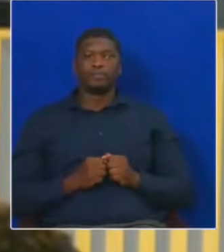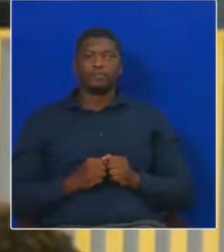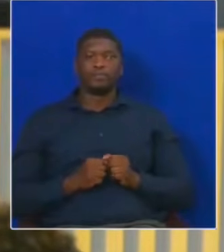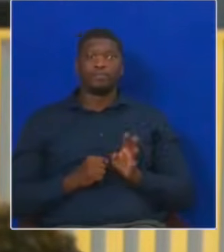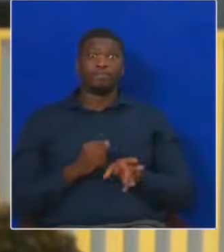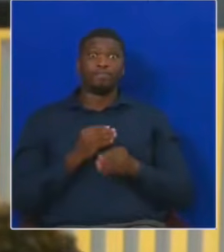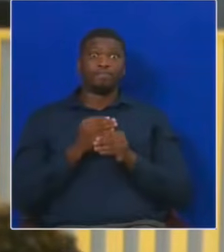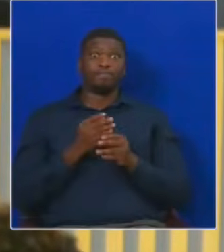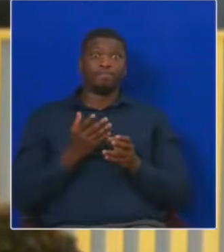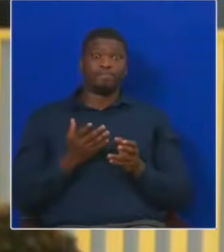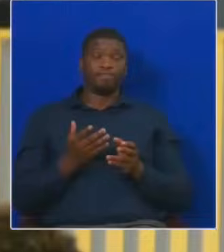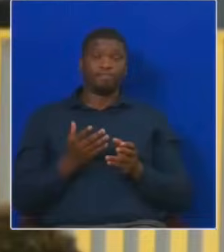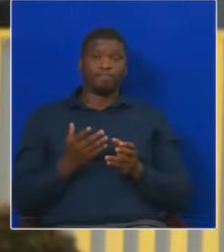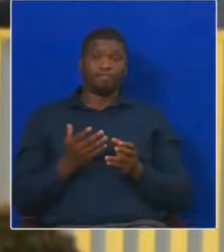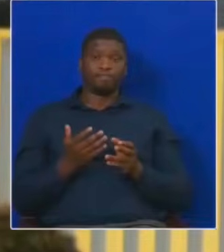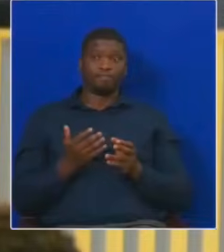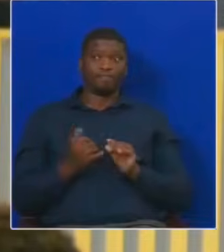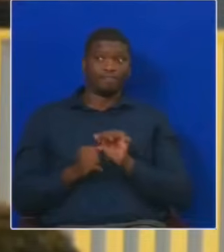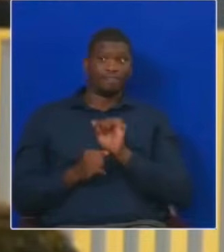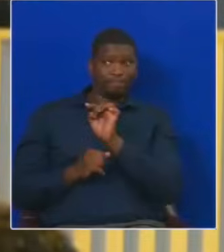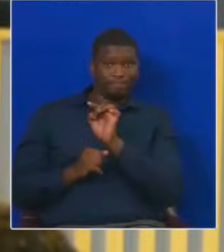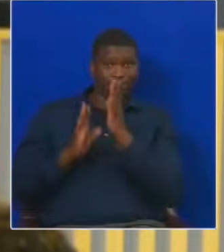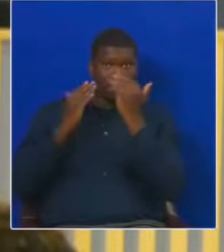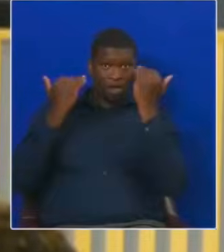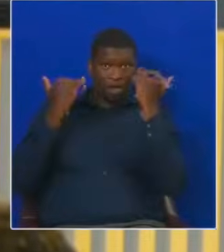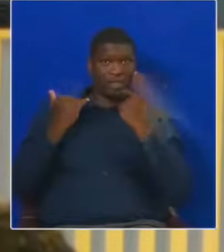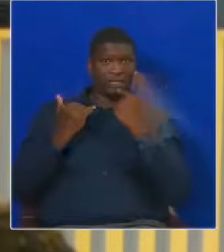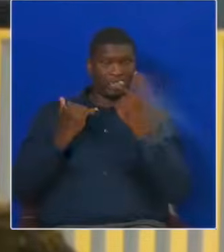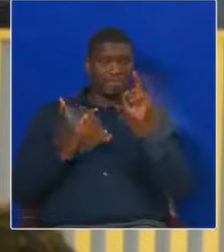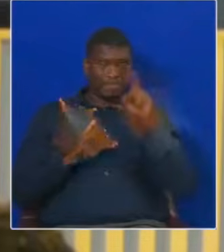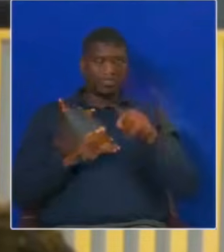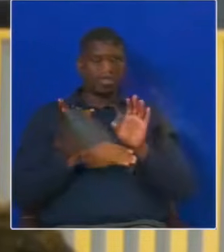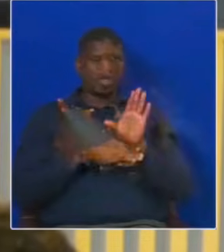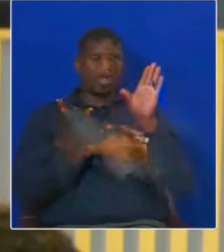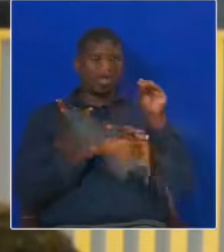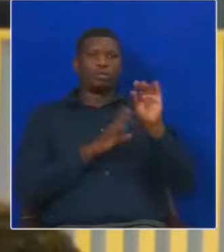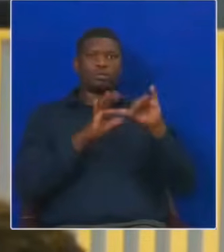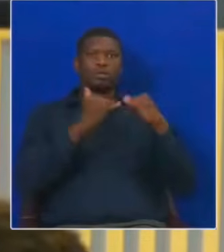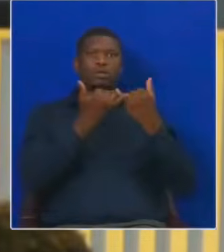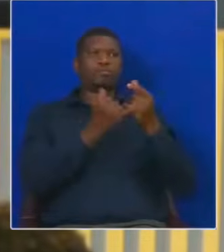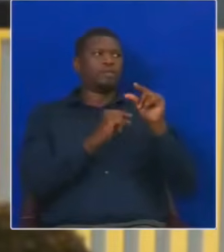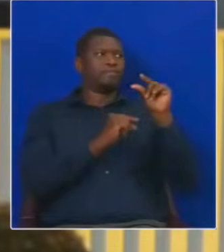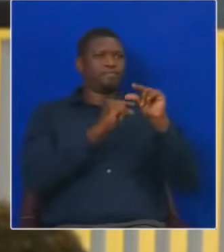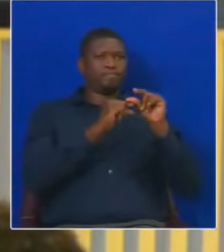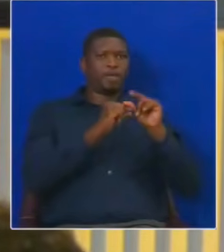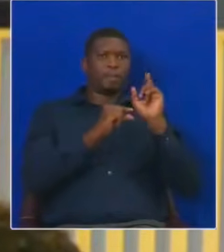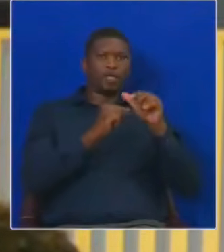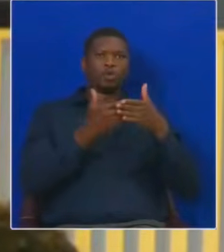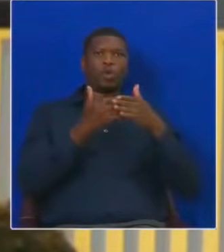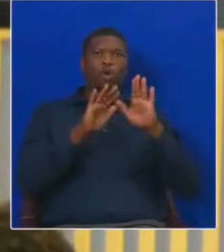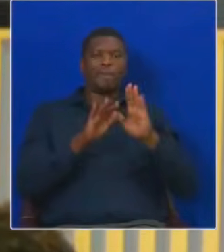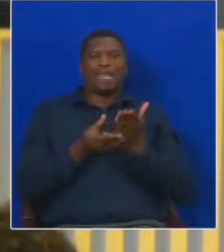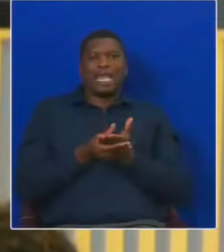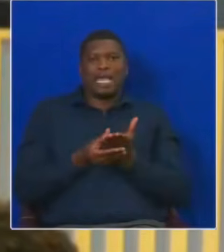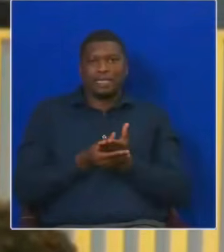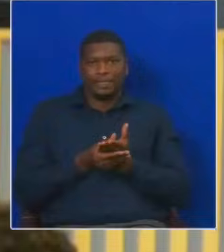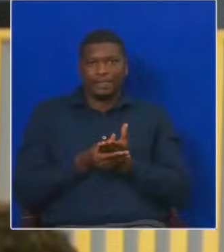We can have the company to open a theft case, and then we just go and confiscate the